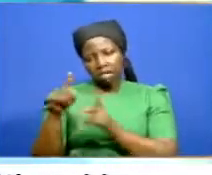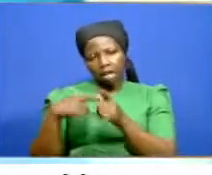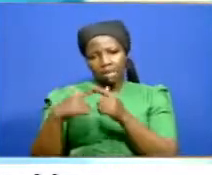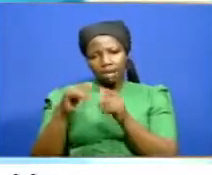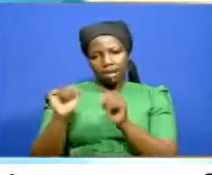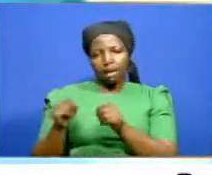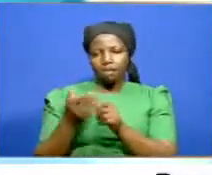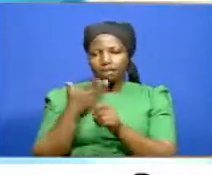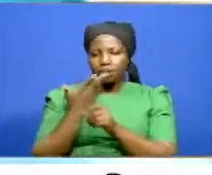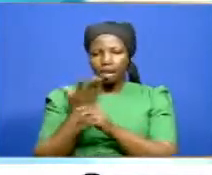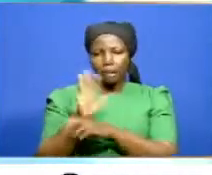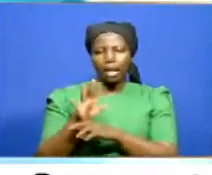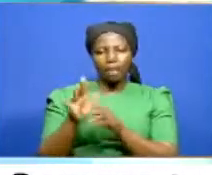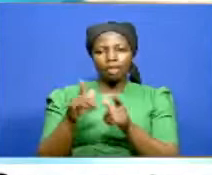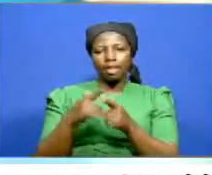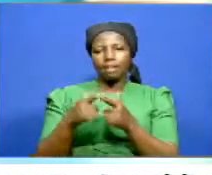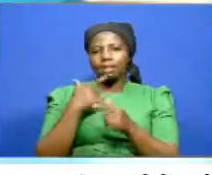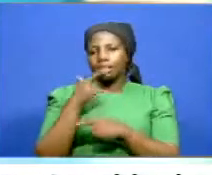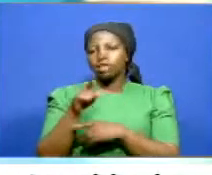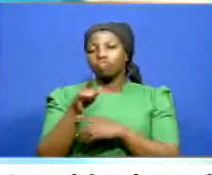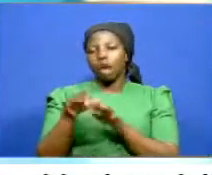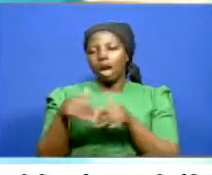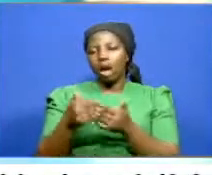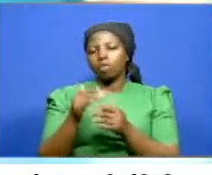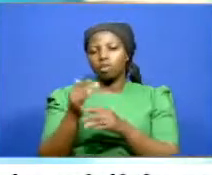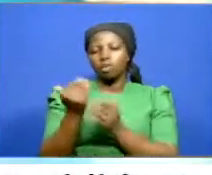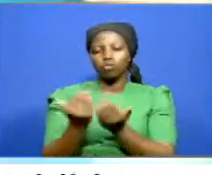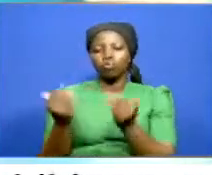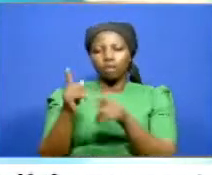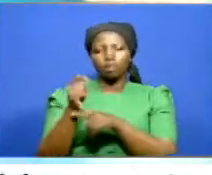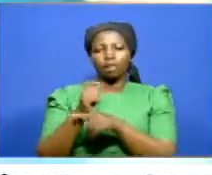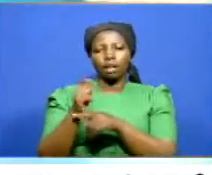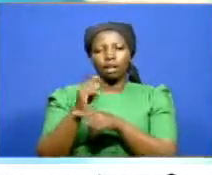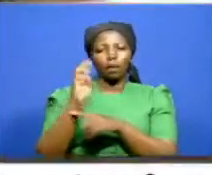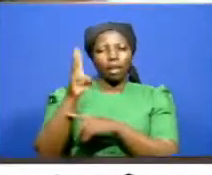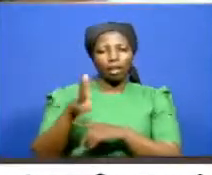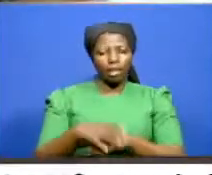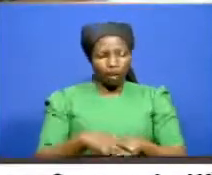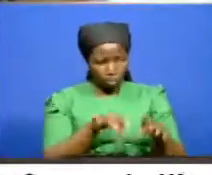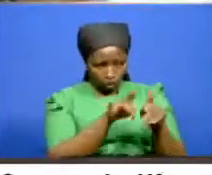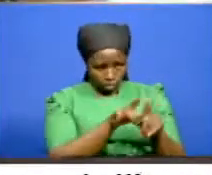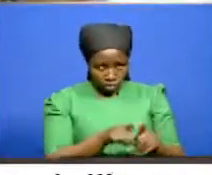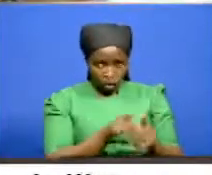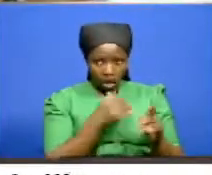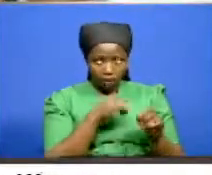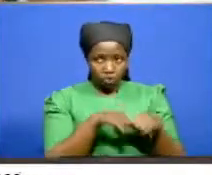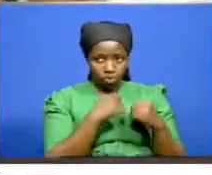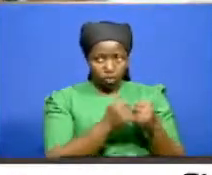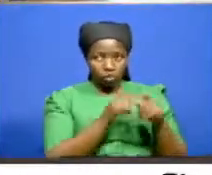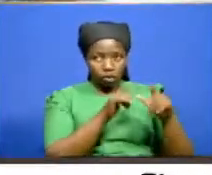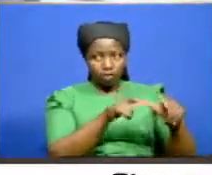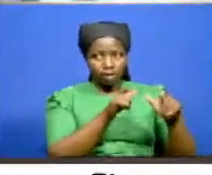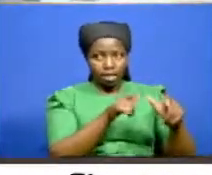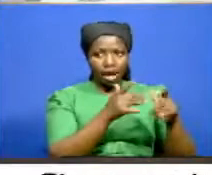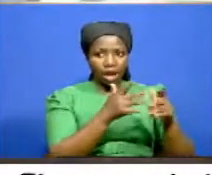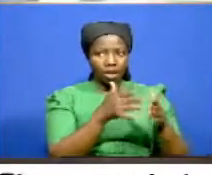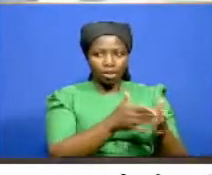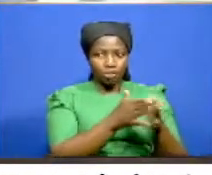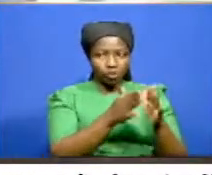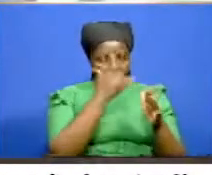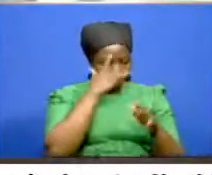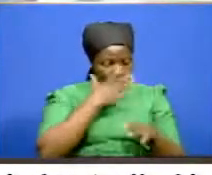of how the kids will be training. Okay. We also have a few social media platforms of our own, so you can give us your